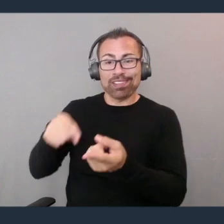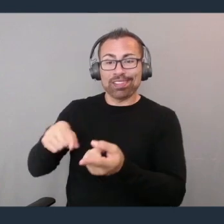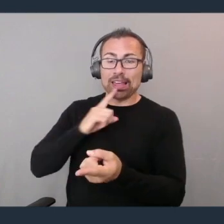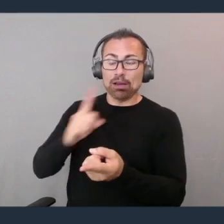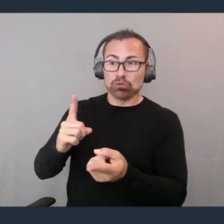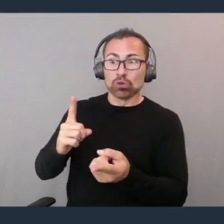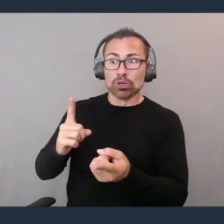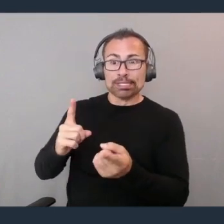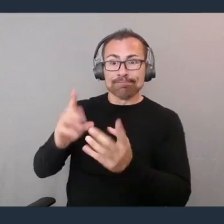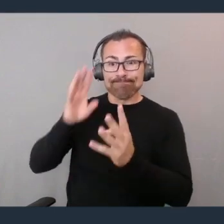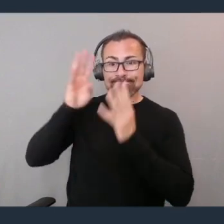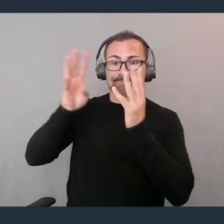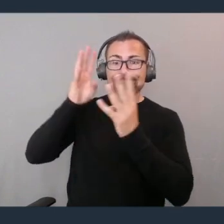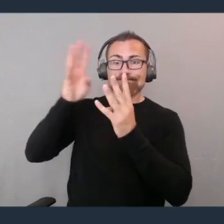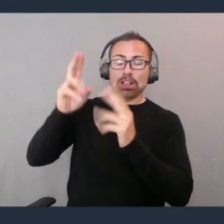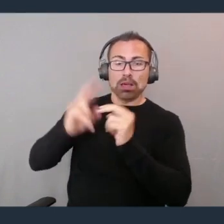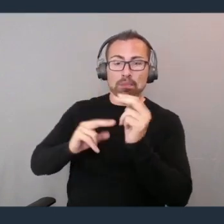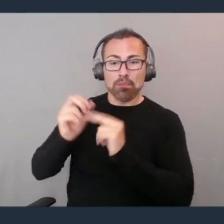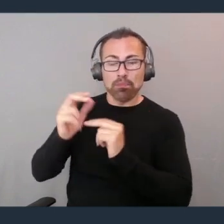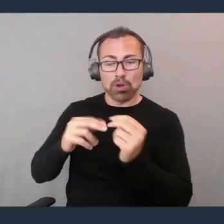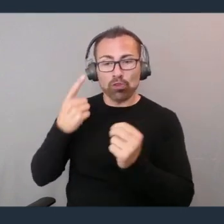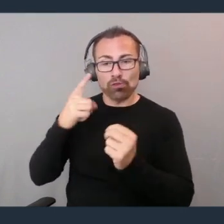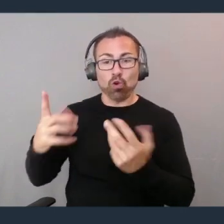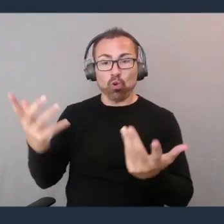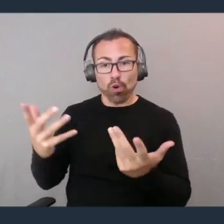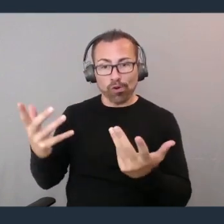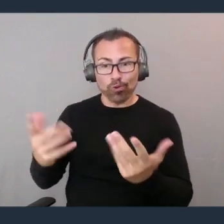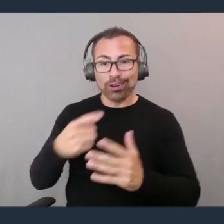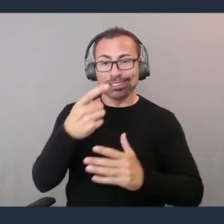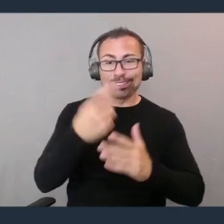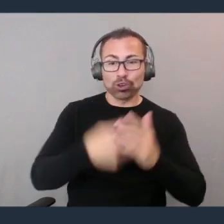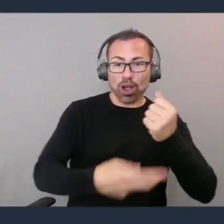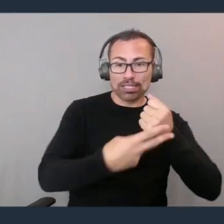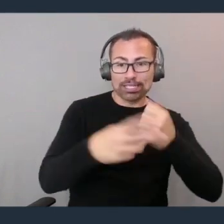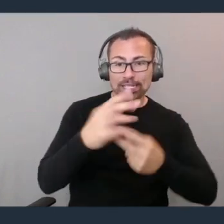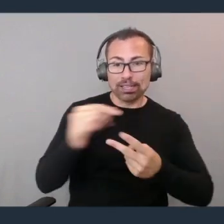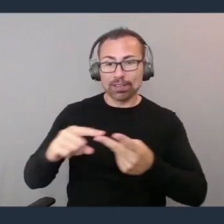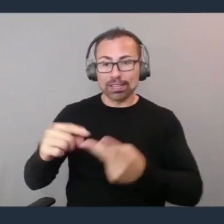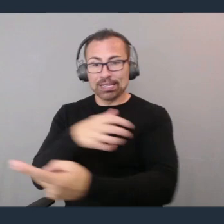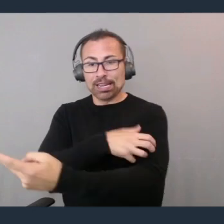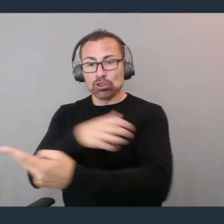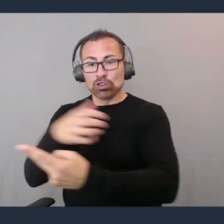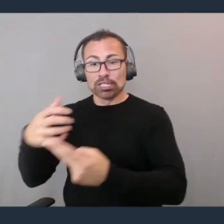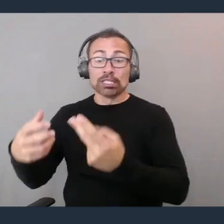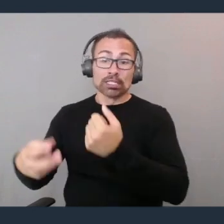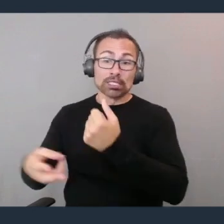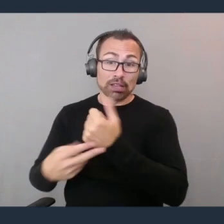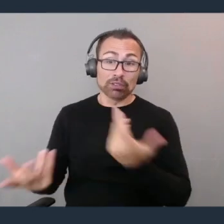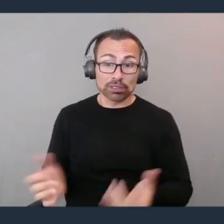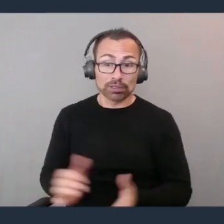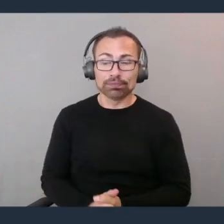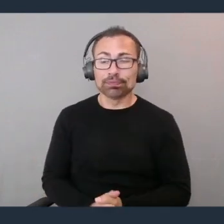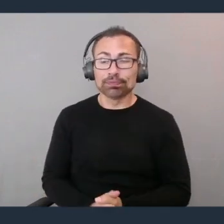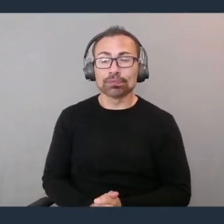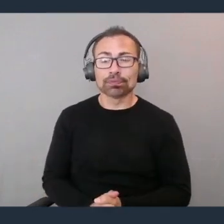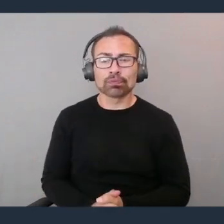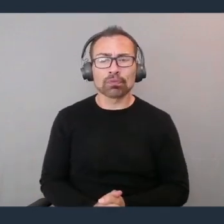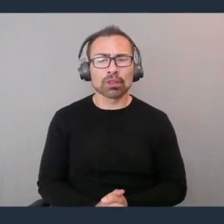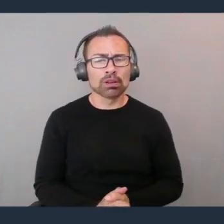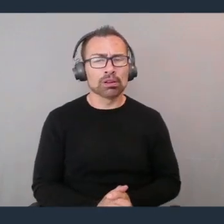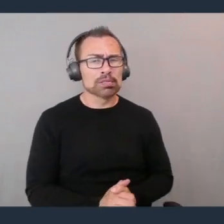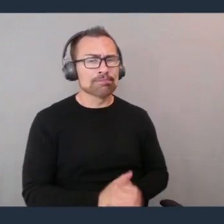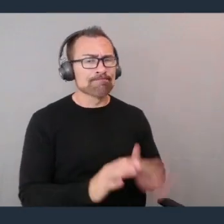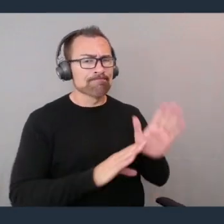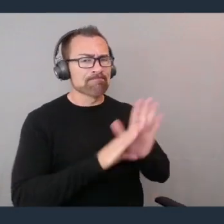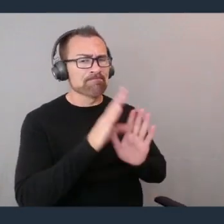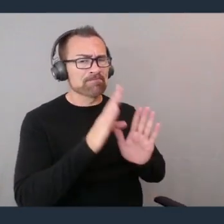cost, performance, and energy efficiency. And so do developers need to make any changes to their applications